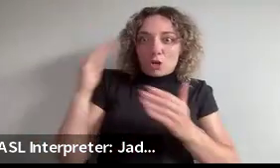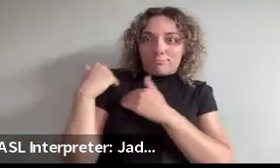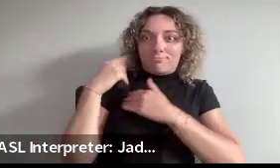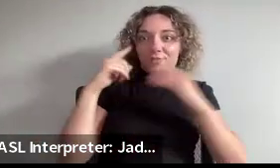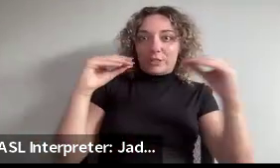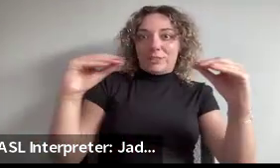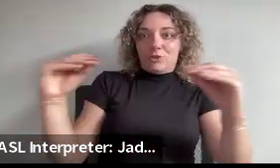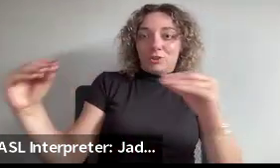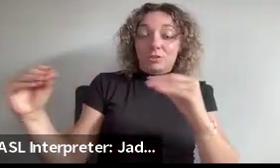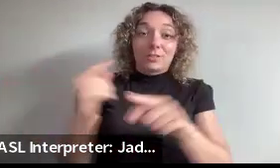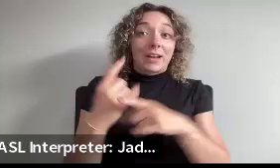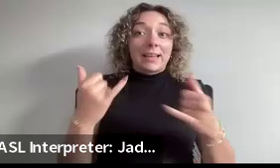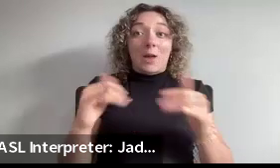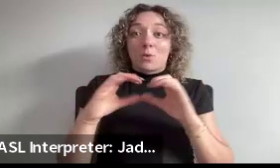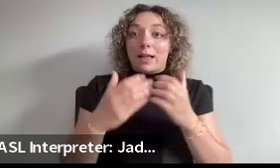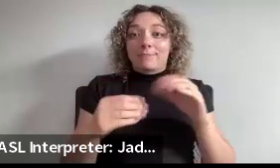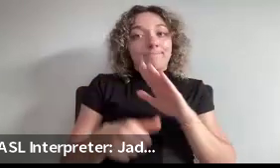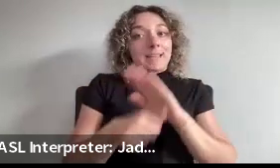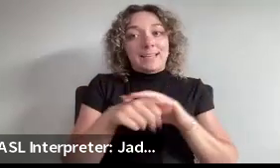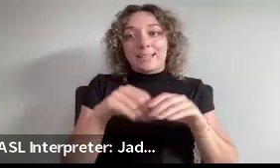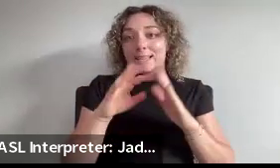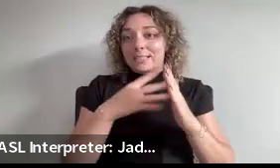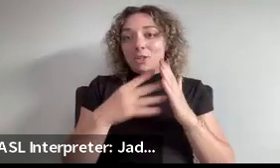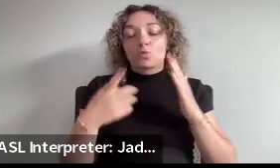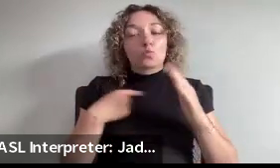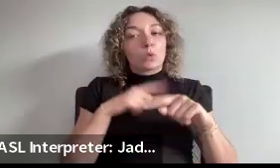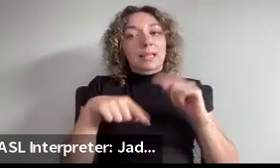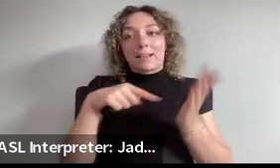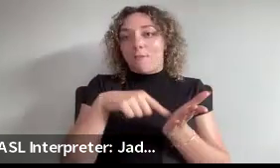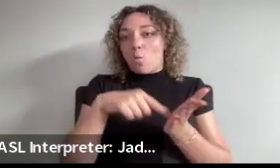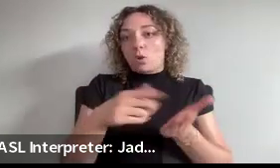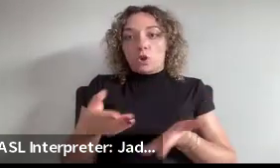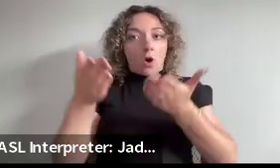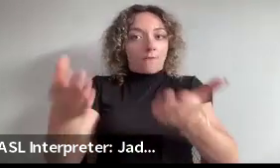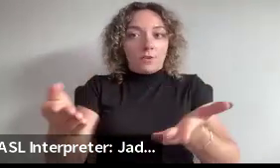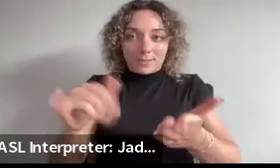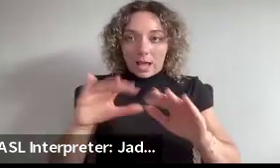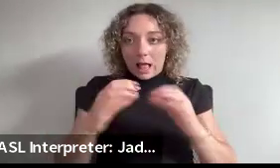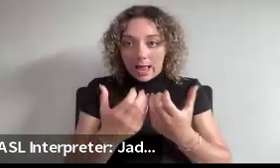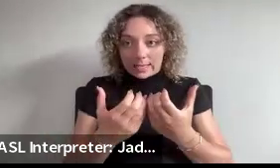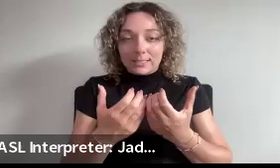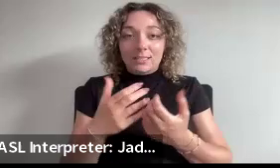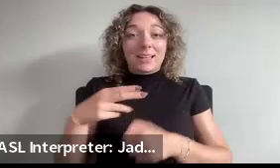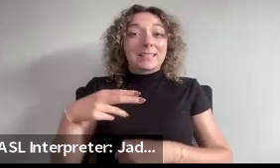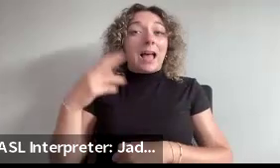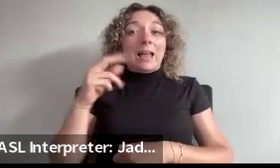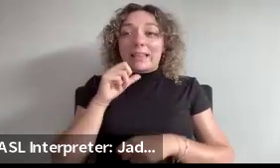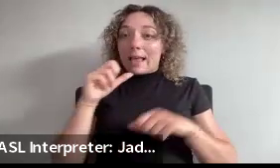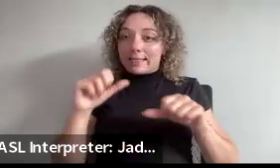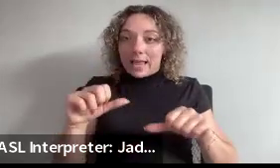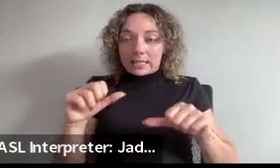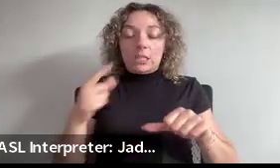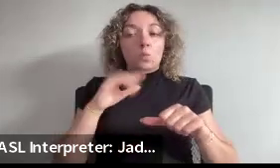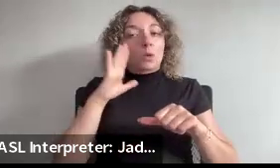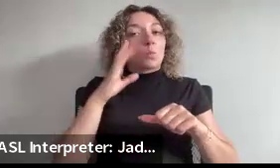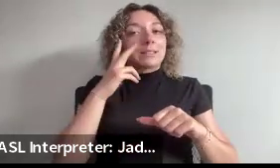right now, those classes are hidden in the schedule because we can't afford to offer them. It's highly unlikely that we will